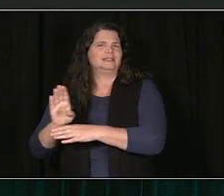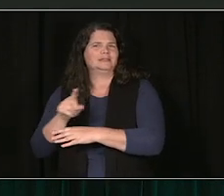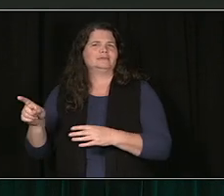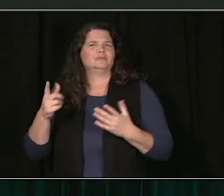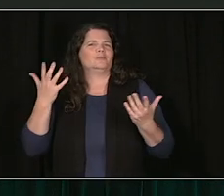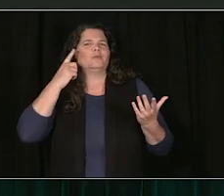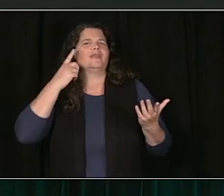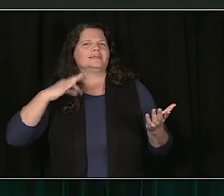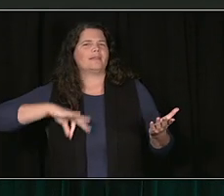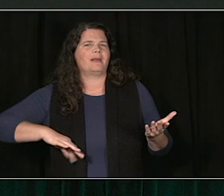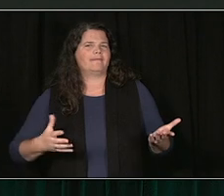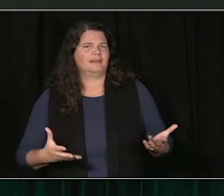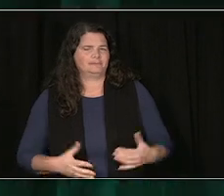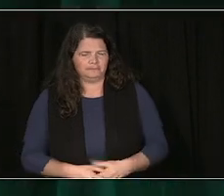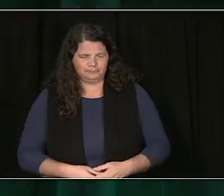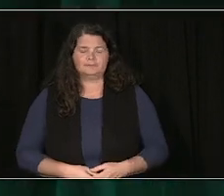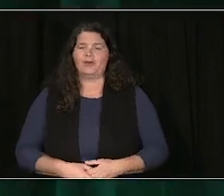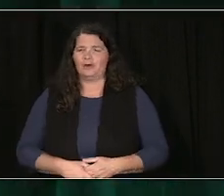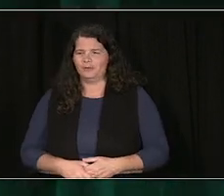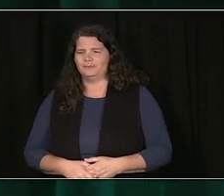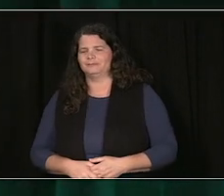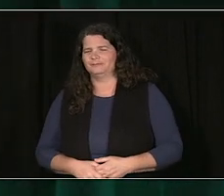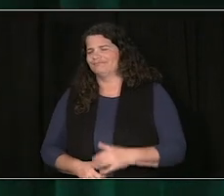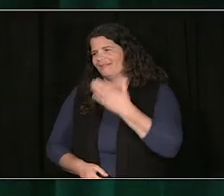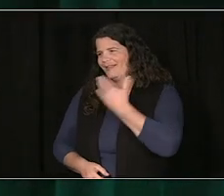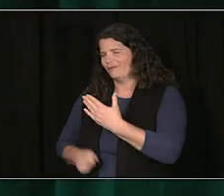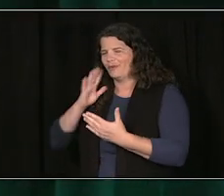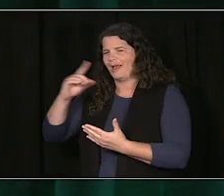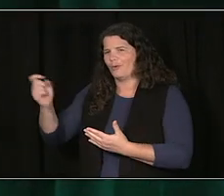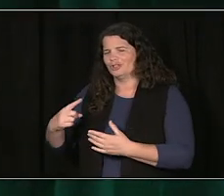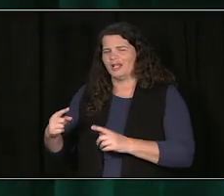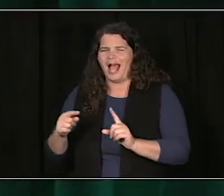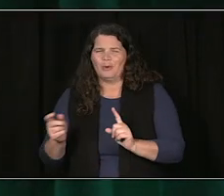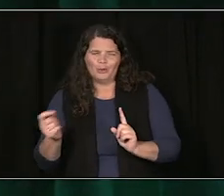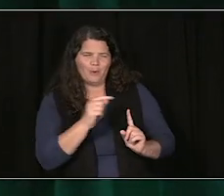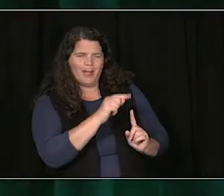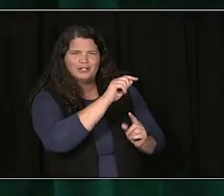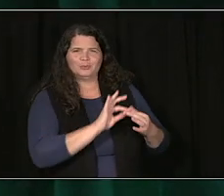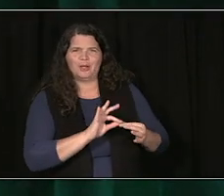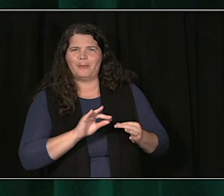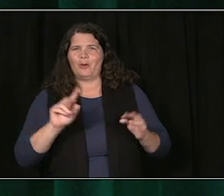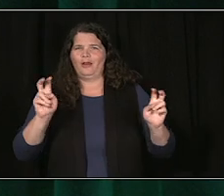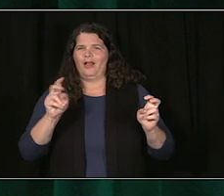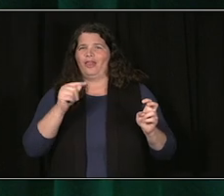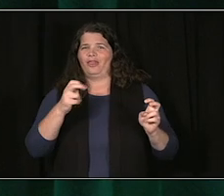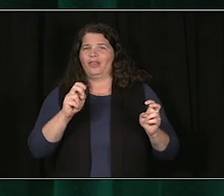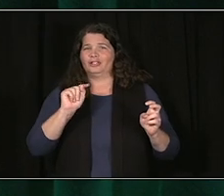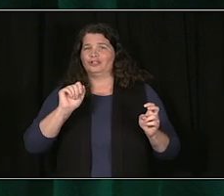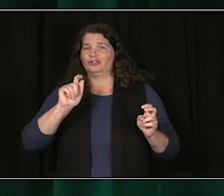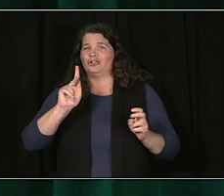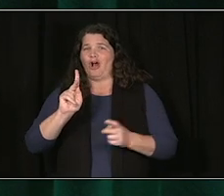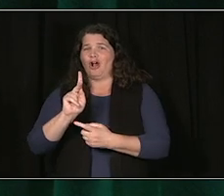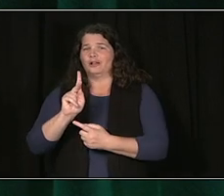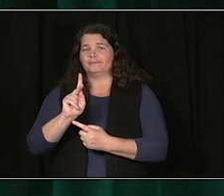just wanted to point out, you talked about The Talk. And if many of you may have seen President Biden in